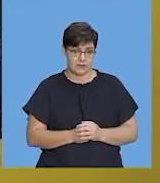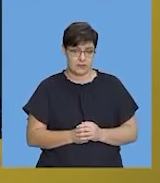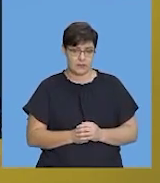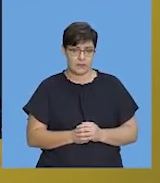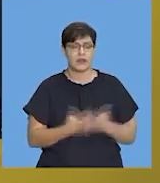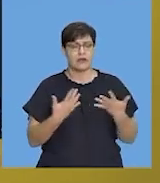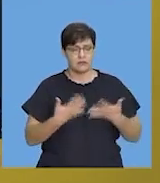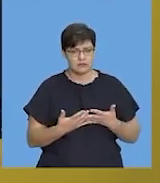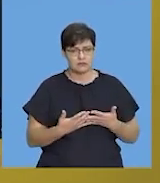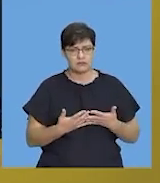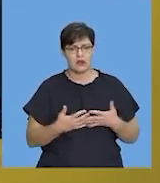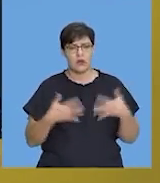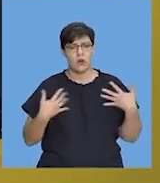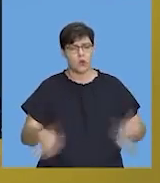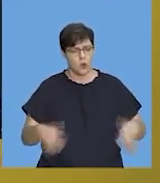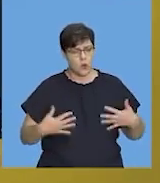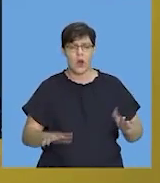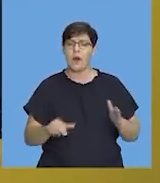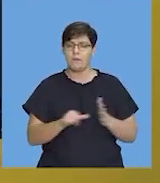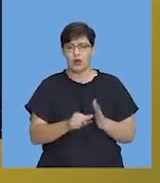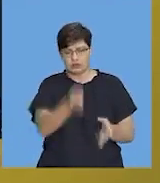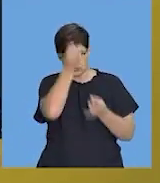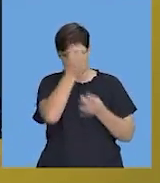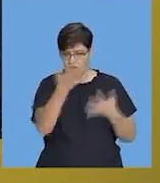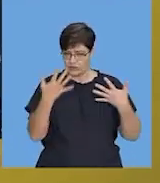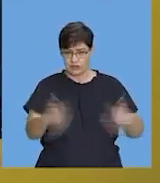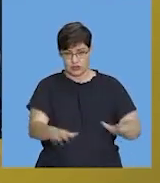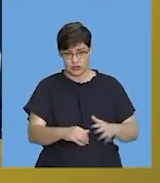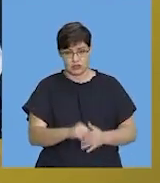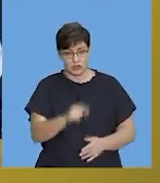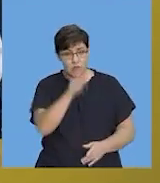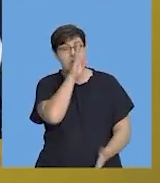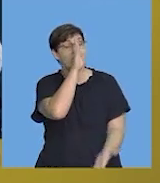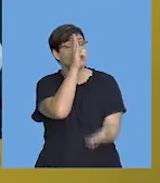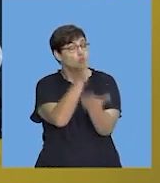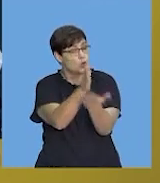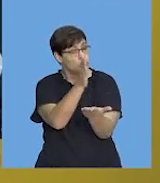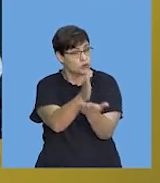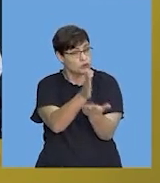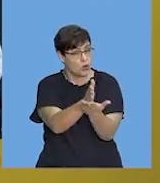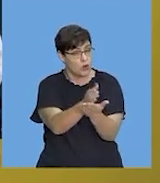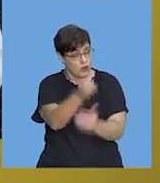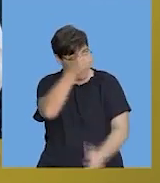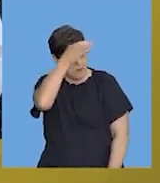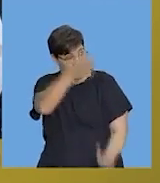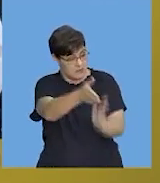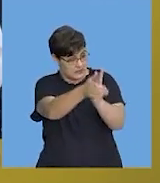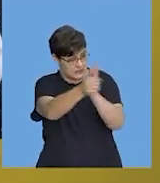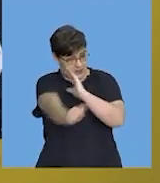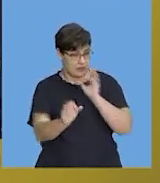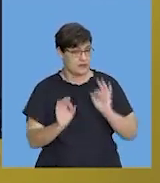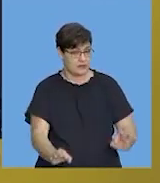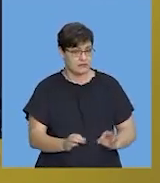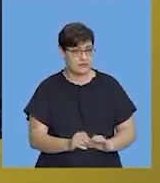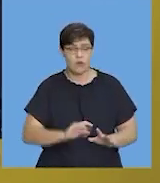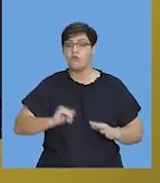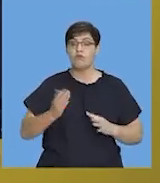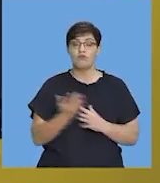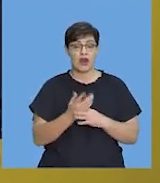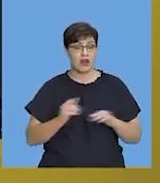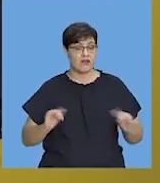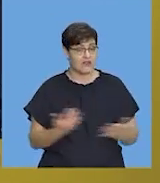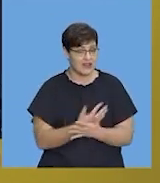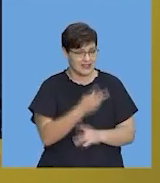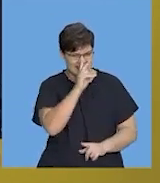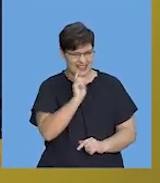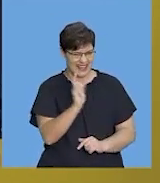we've been through a very important note. Make sure you master it. We're going to take a quick break and we'll